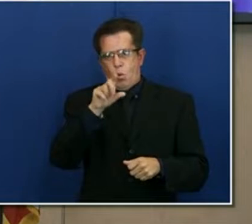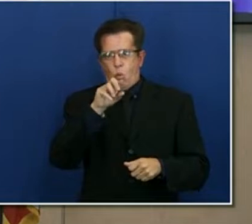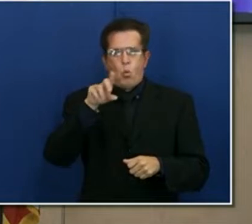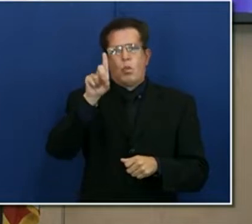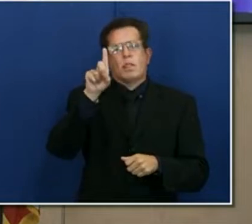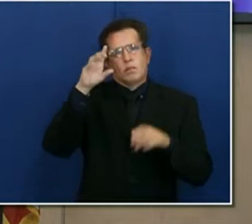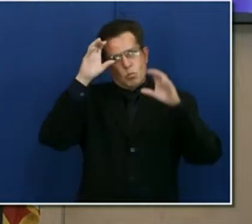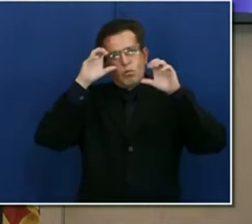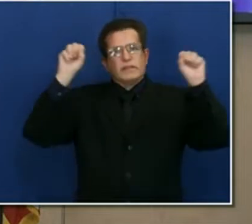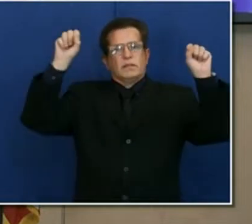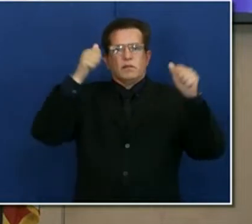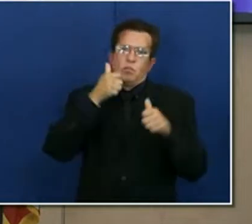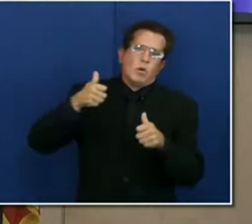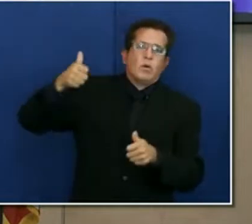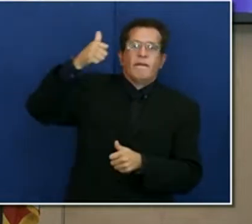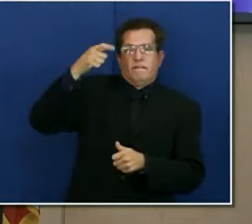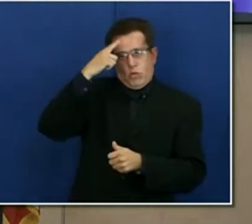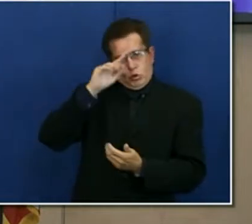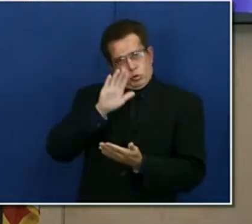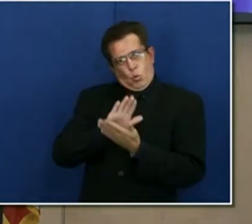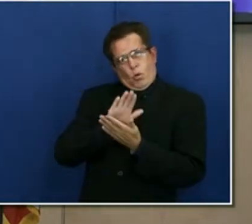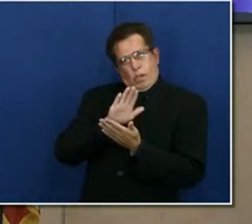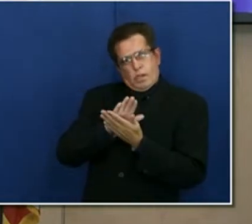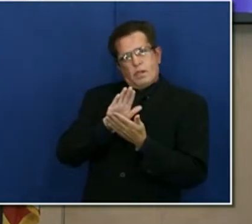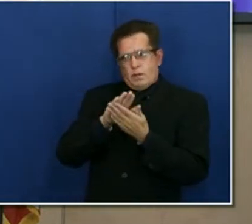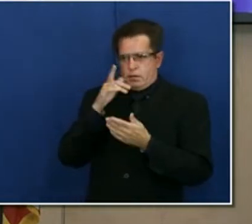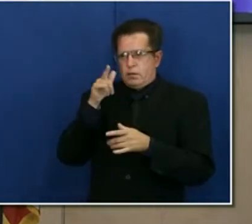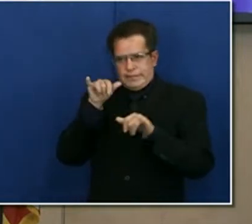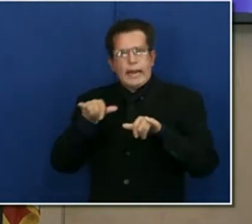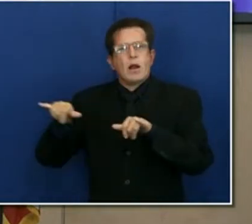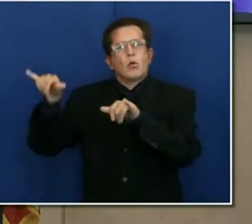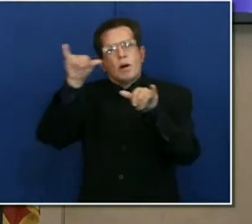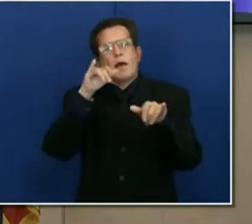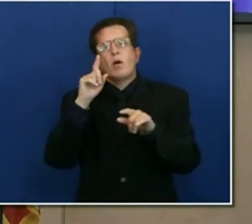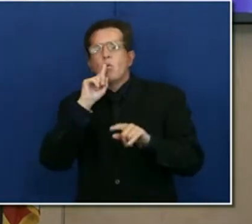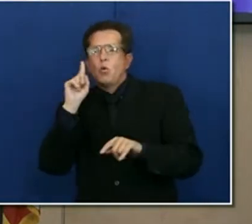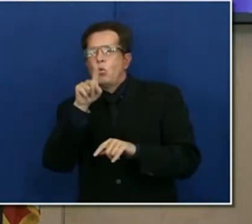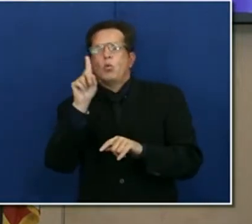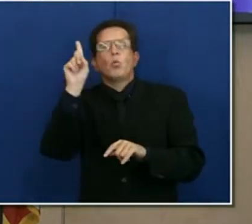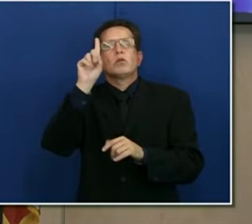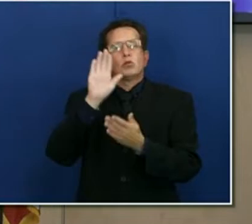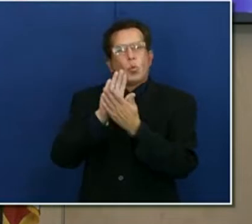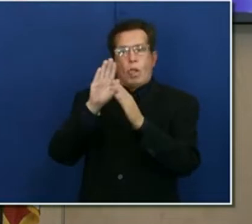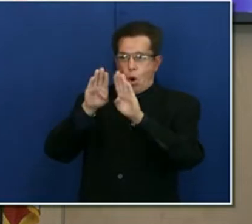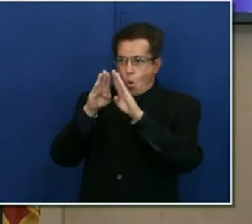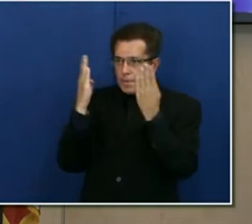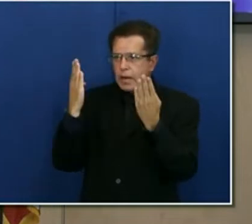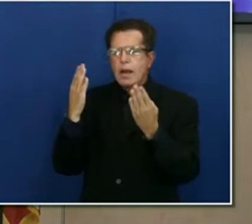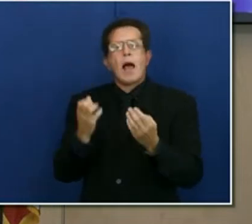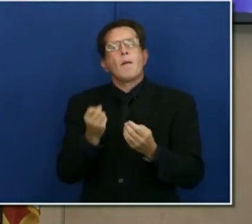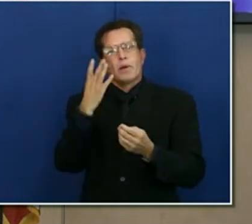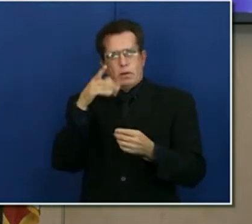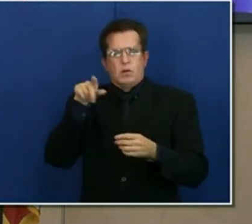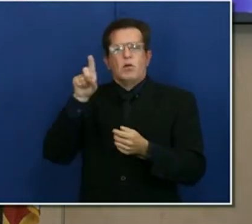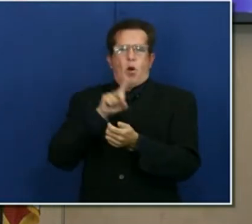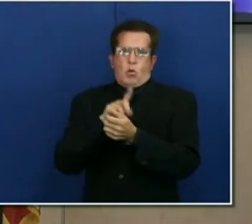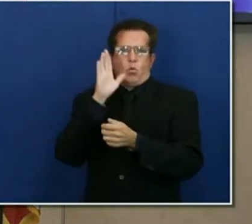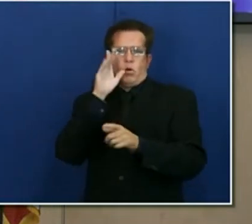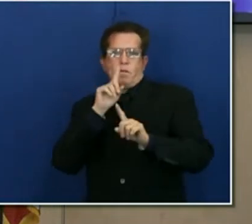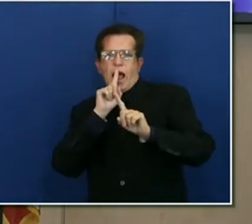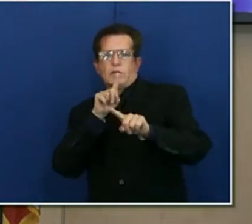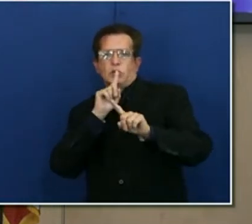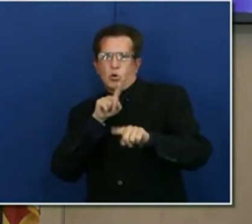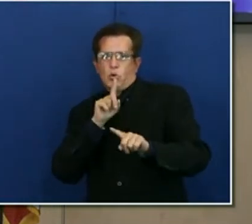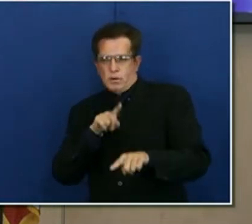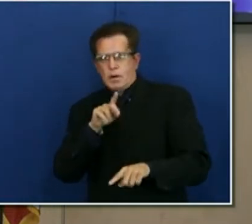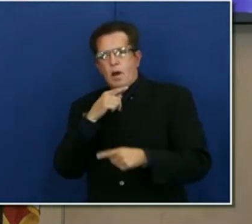of Education, around standardizing the reporting for how many schools are open and in what configuration. Dr. Wooten will be updating her public health